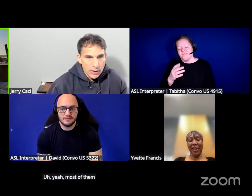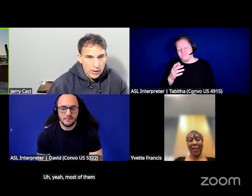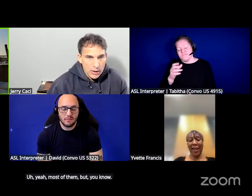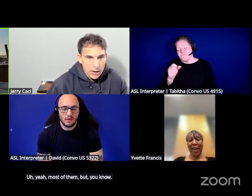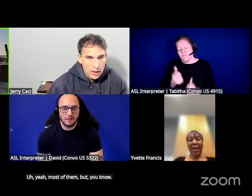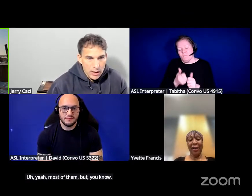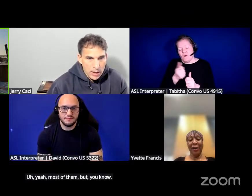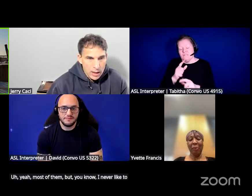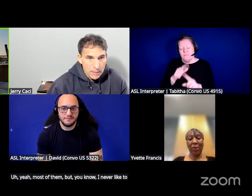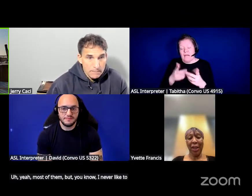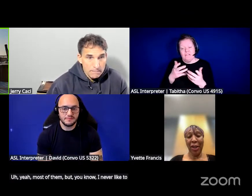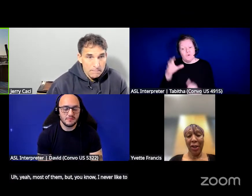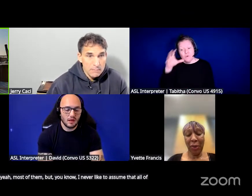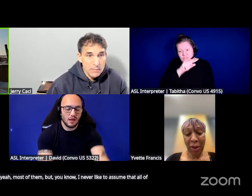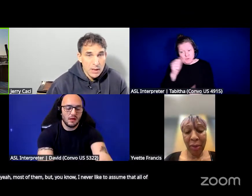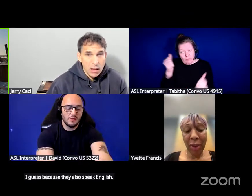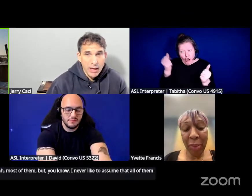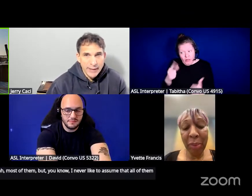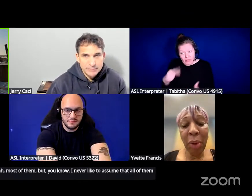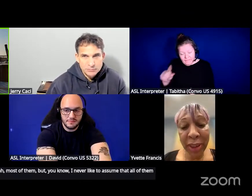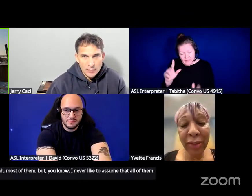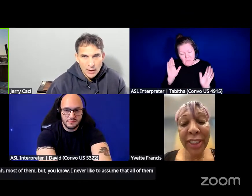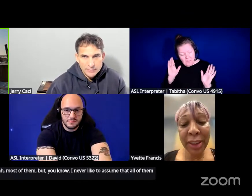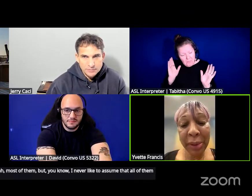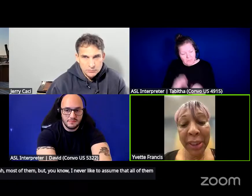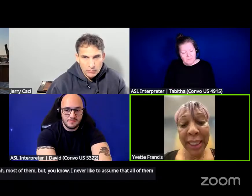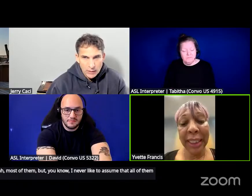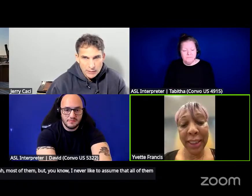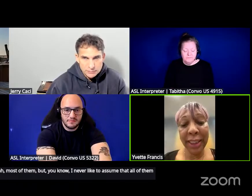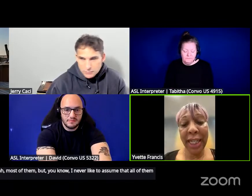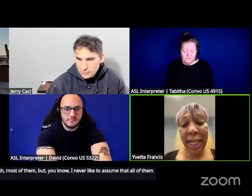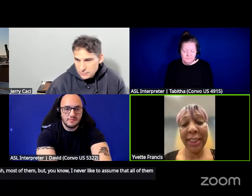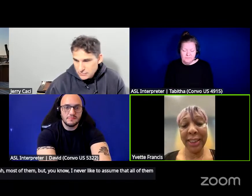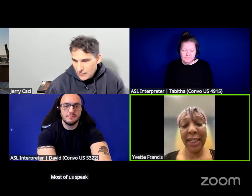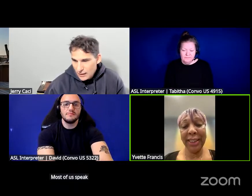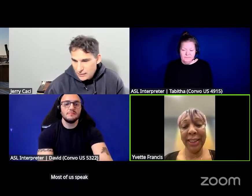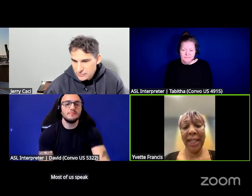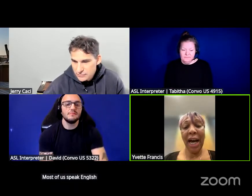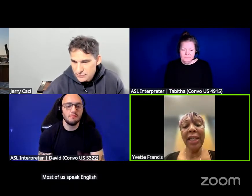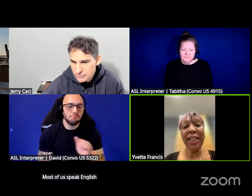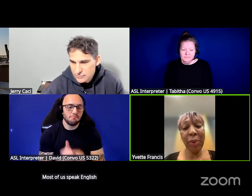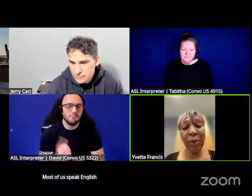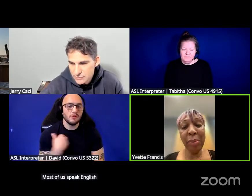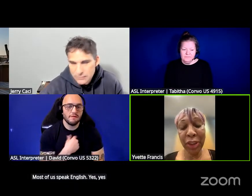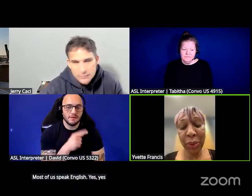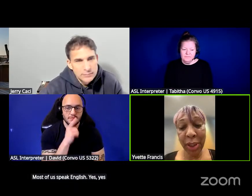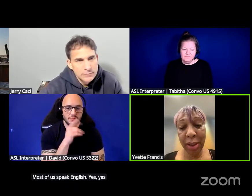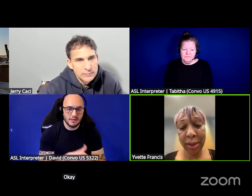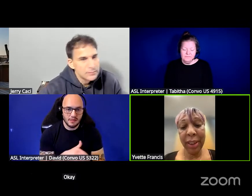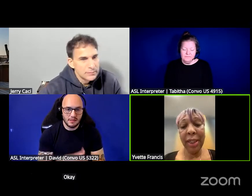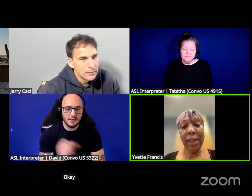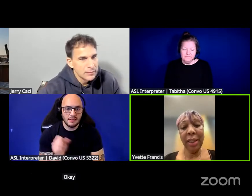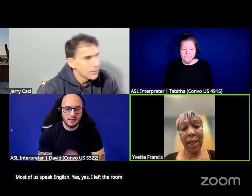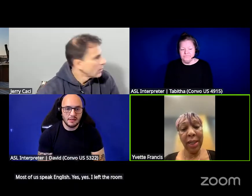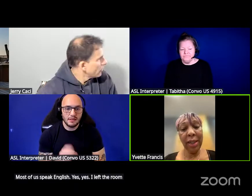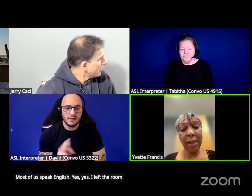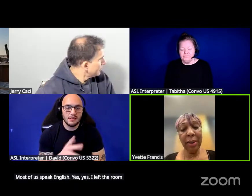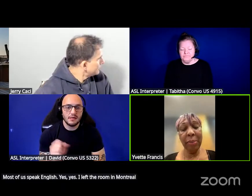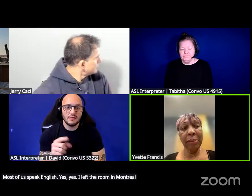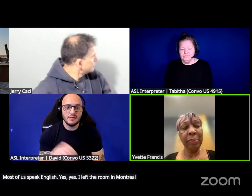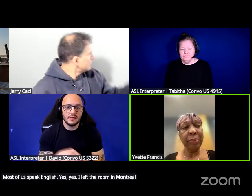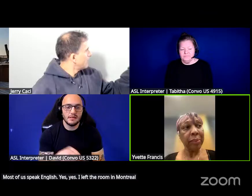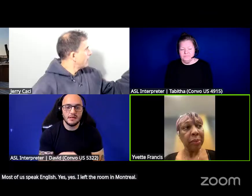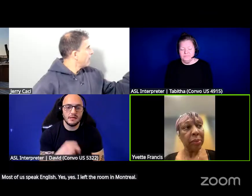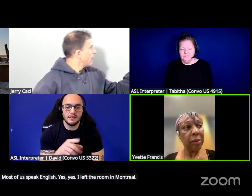never like to assume that all of them do. Most of us speak English. Yes, yes. Okay. Unless you're in Montreal,